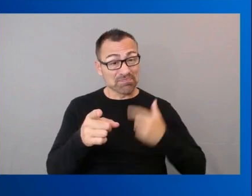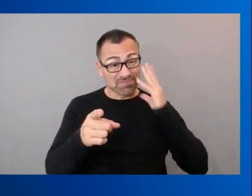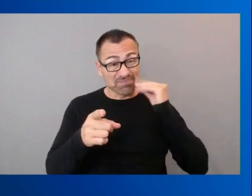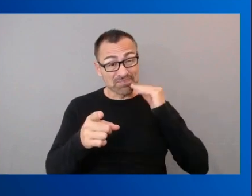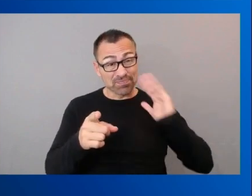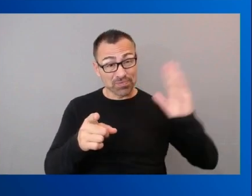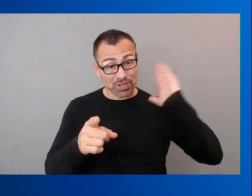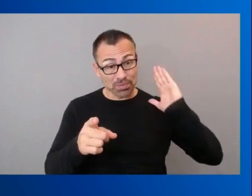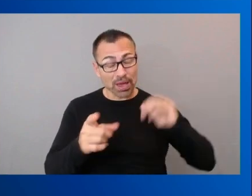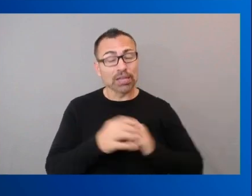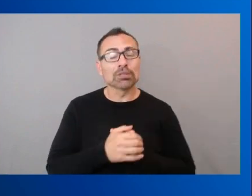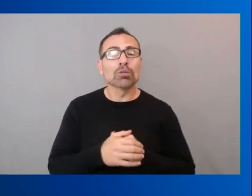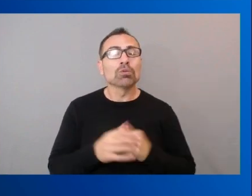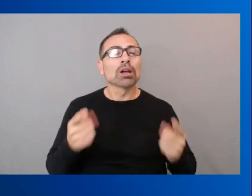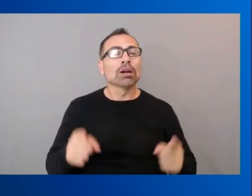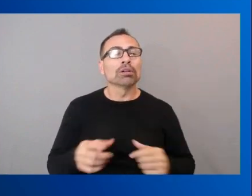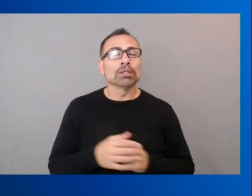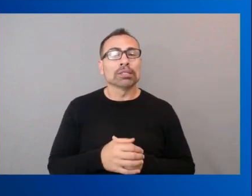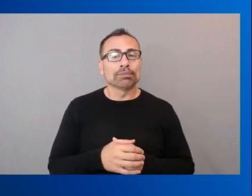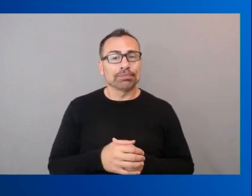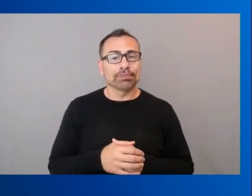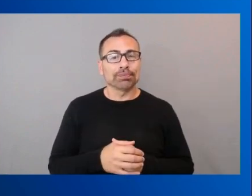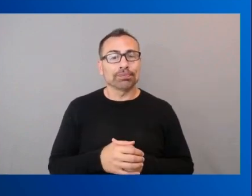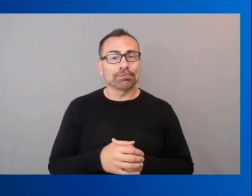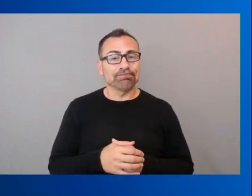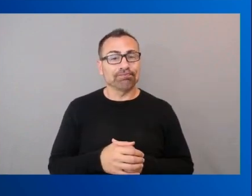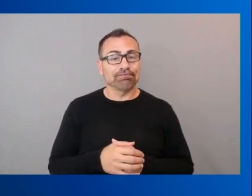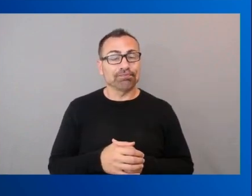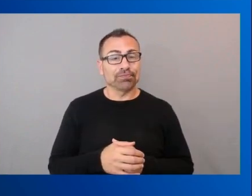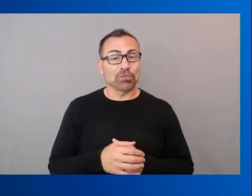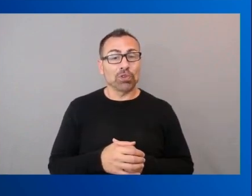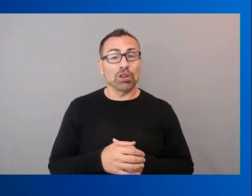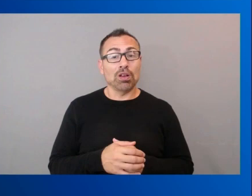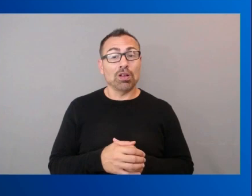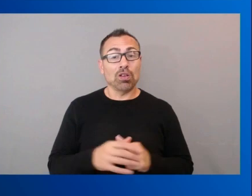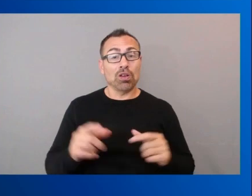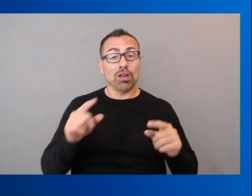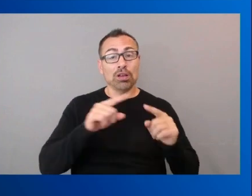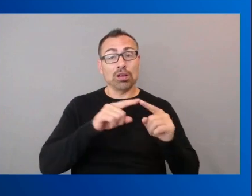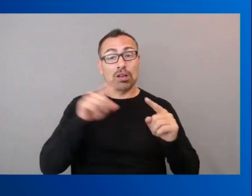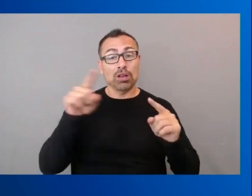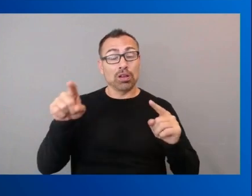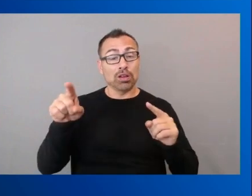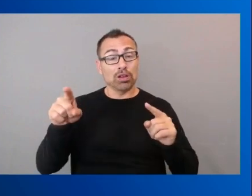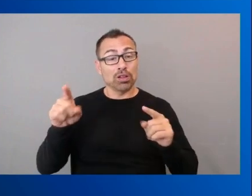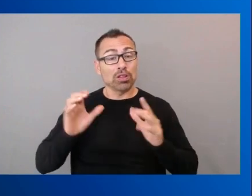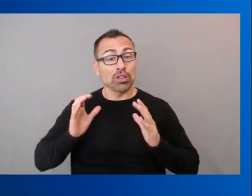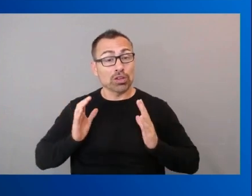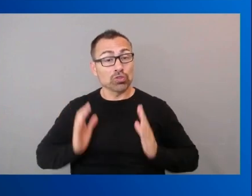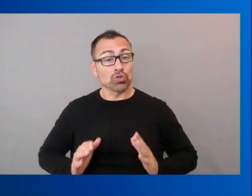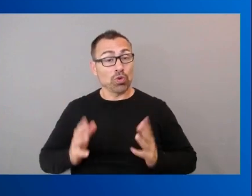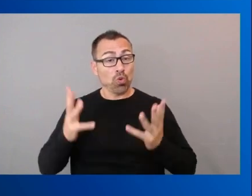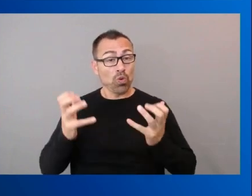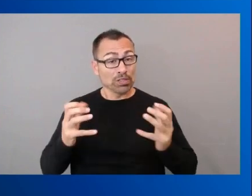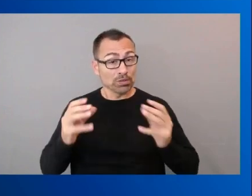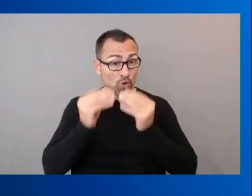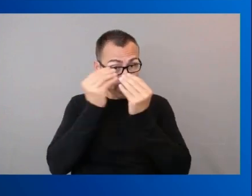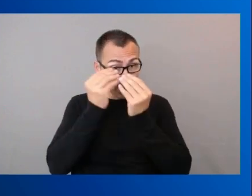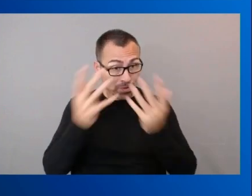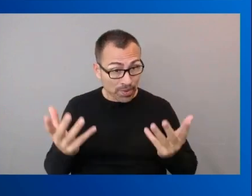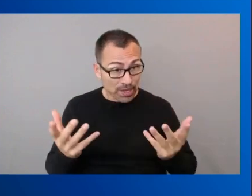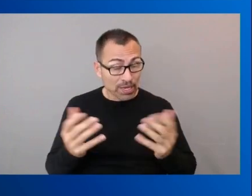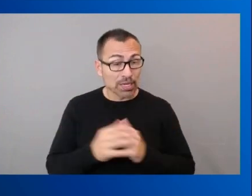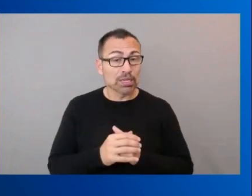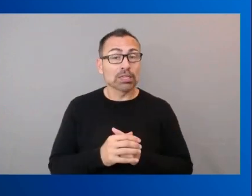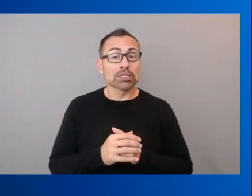here is you have the downstream consumers actually requesting to get more information. So again, we're decoupled